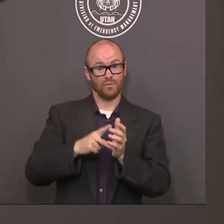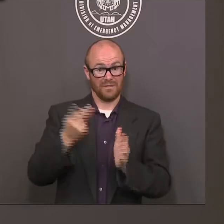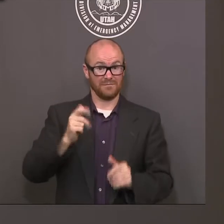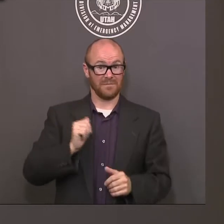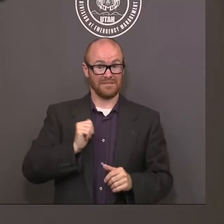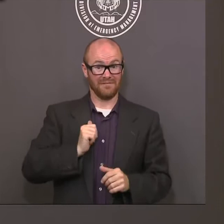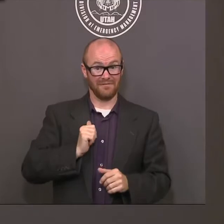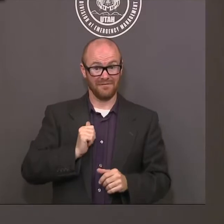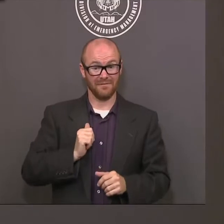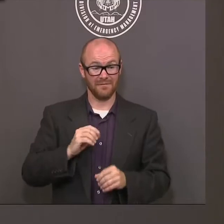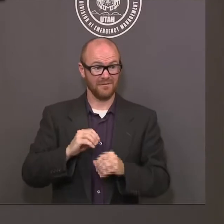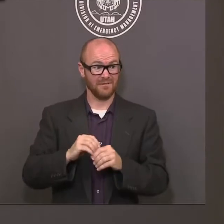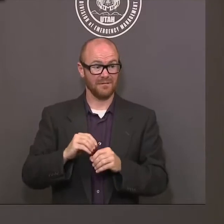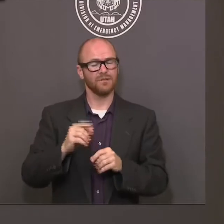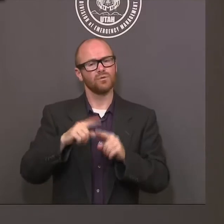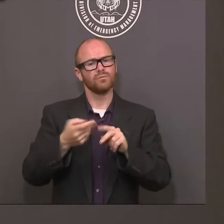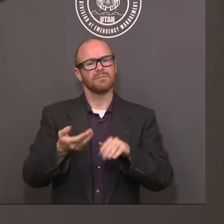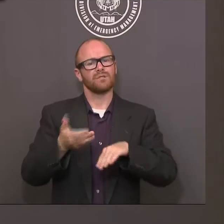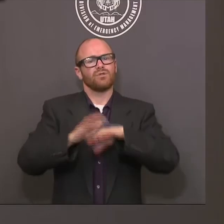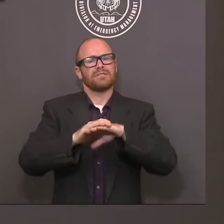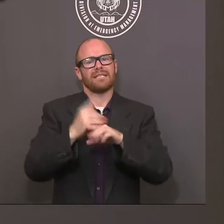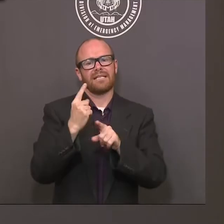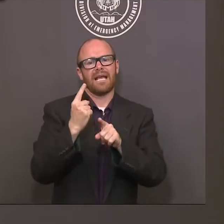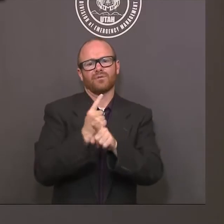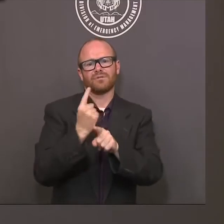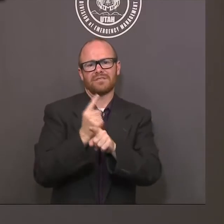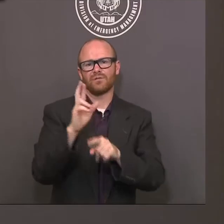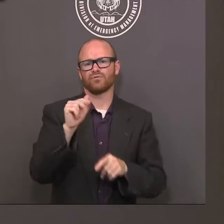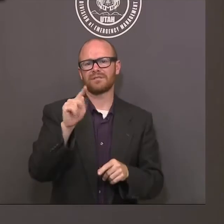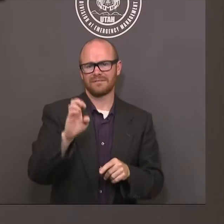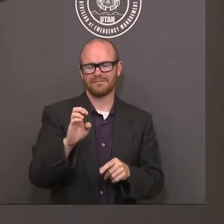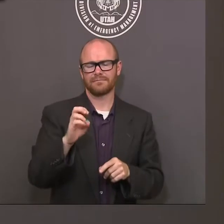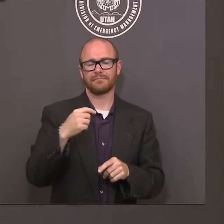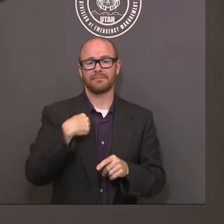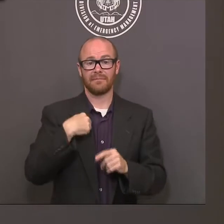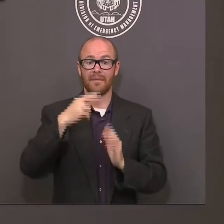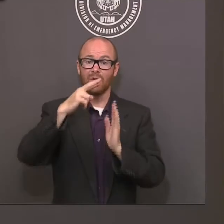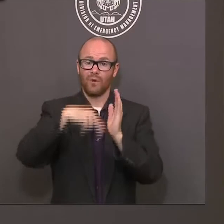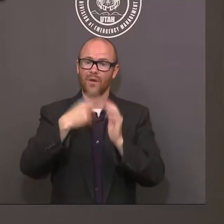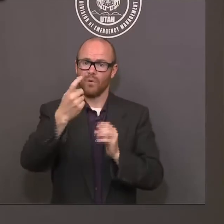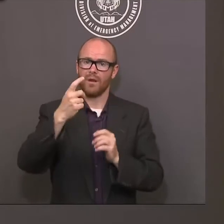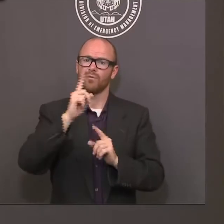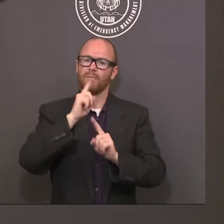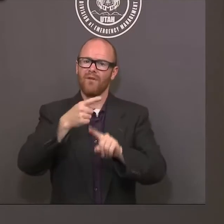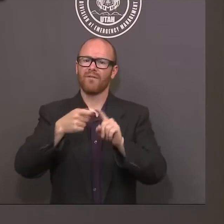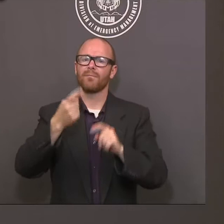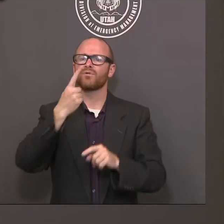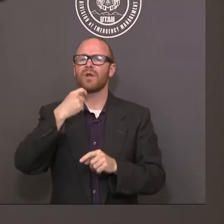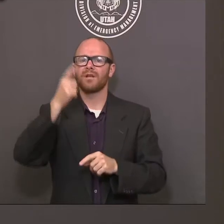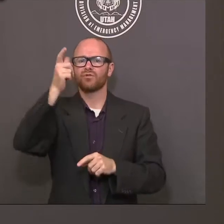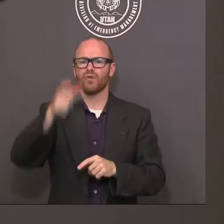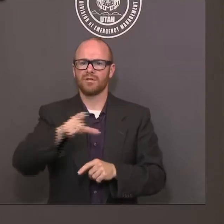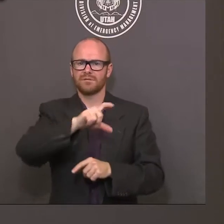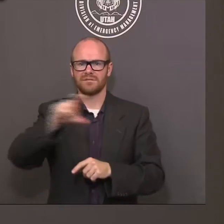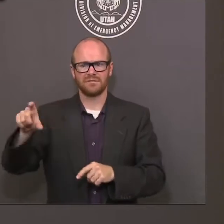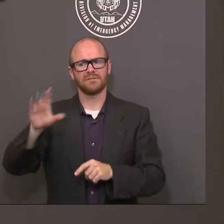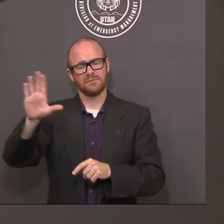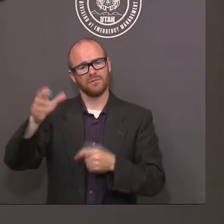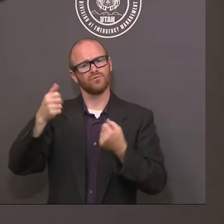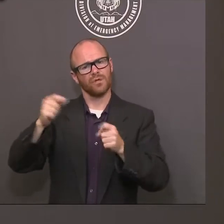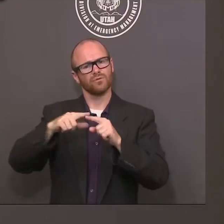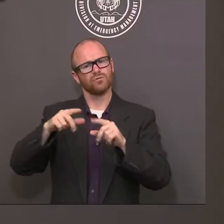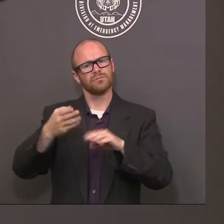twice just to increase the accuracy rate. I read a report from the Red Cross today that talking about what they're trying to do in